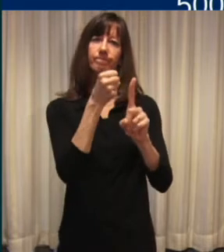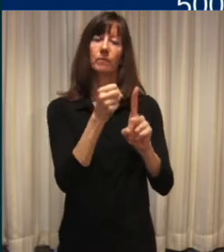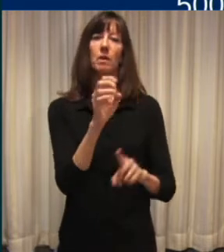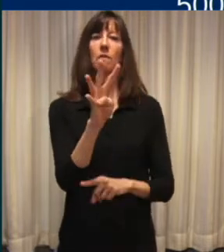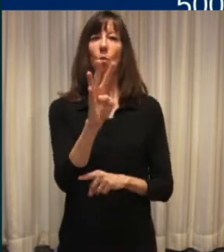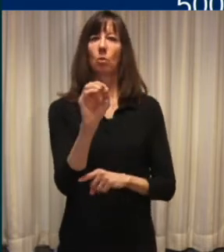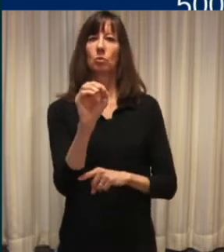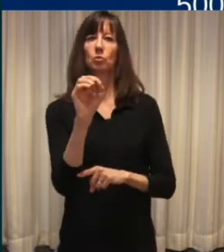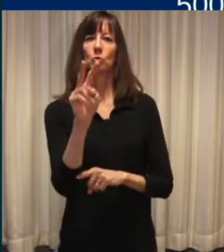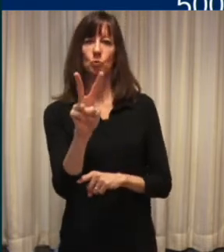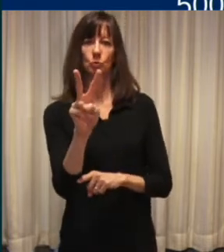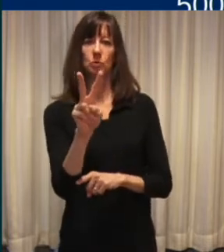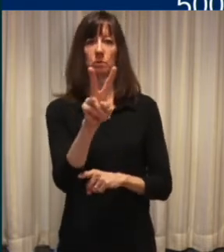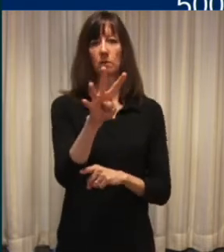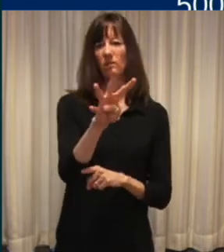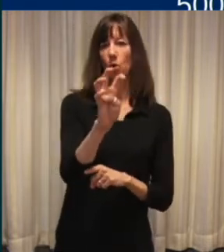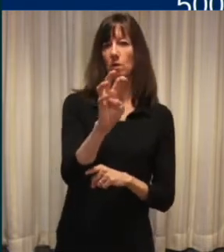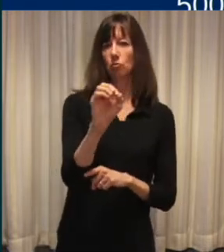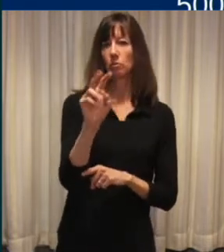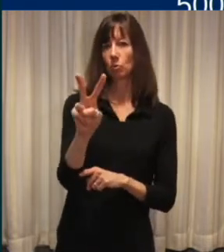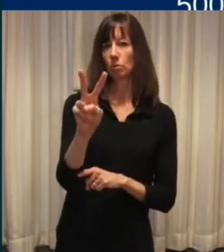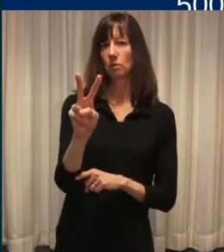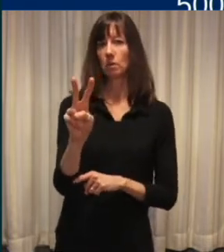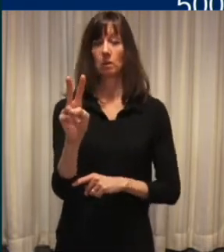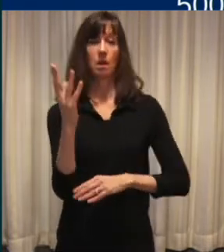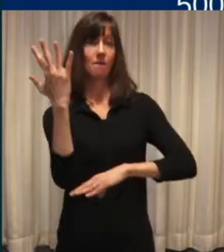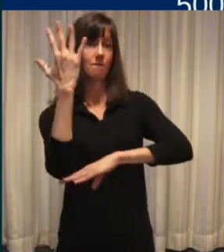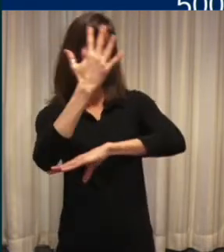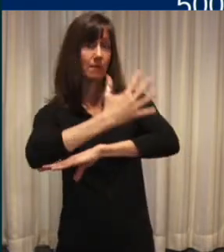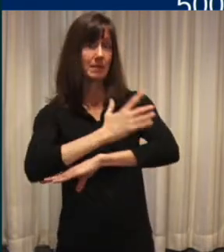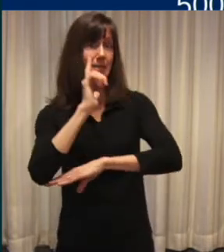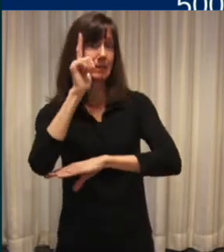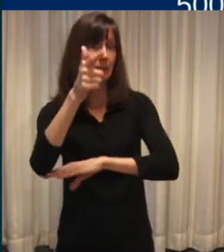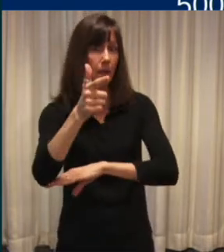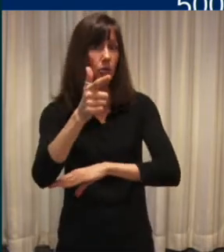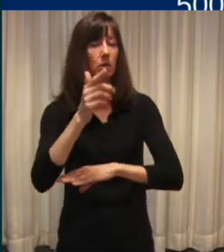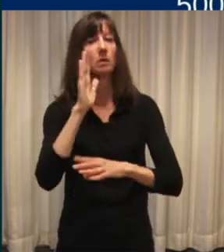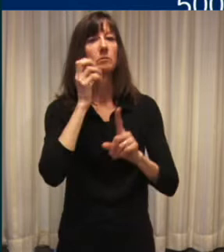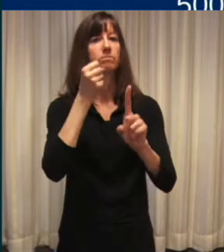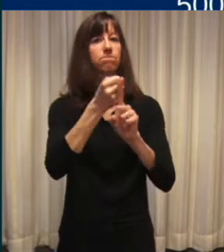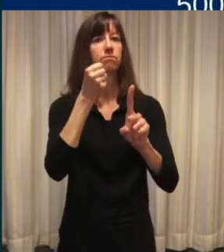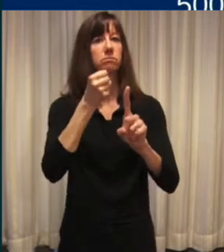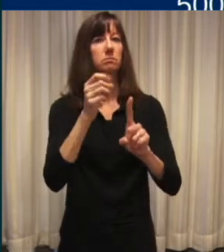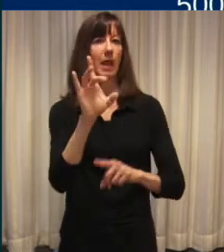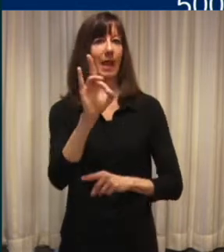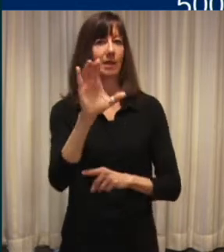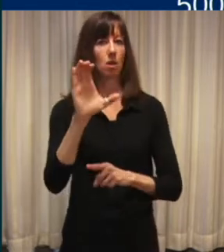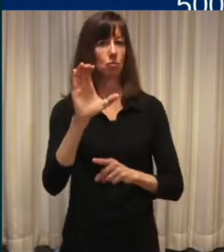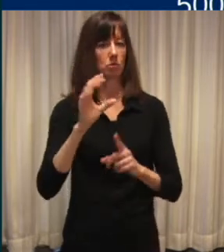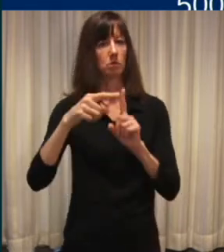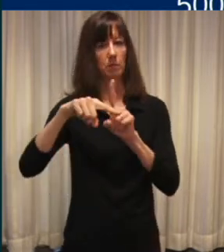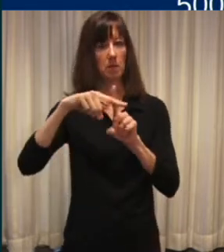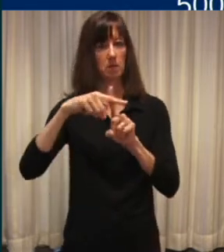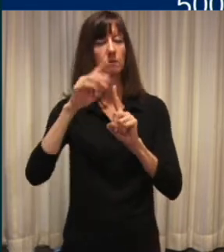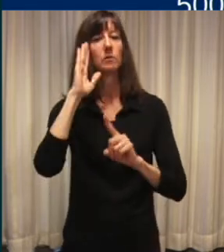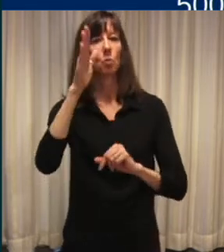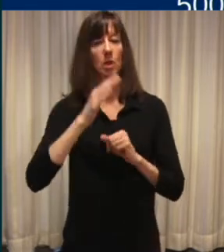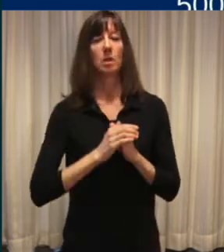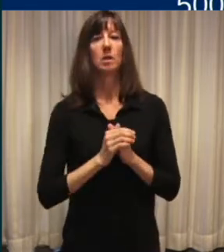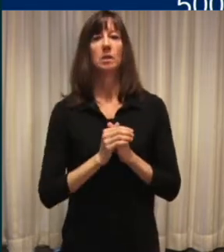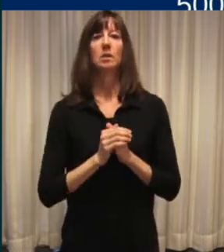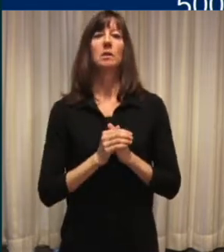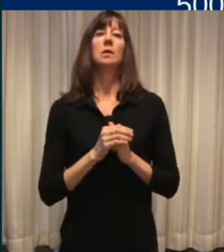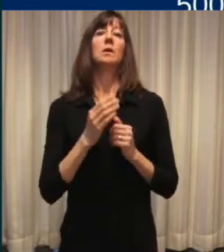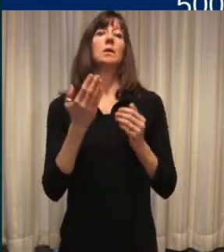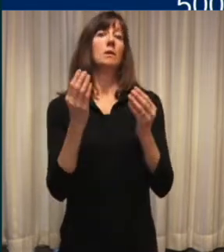5 days, we will be at around 800. And even more concerning than that, in 10 days, we'll be